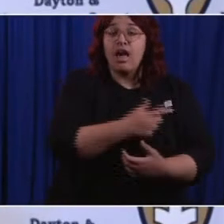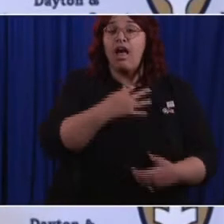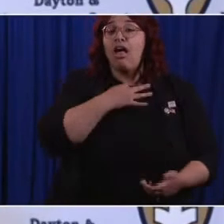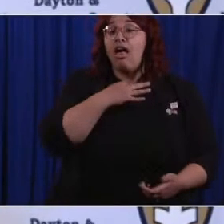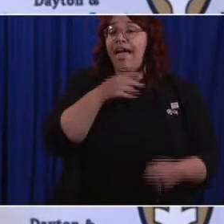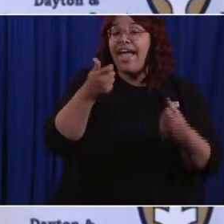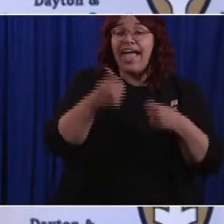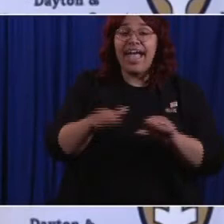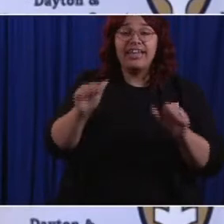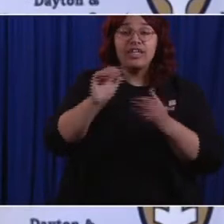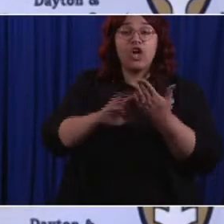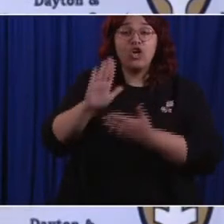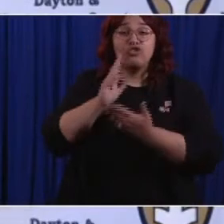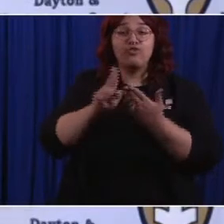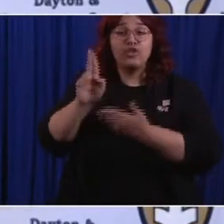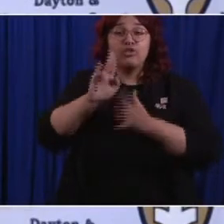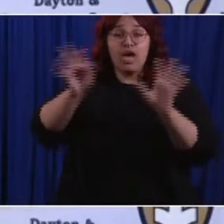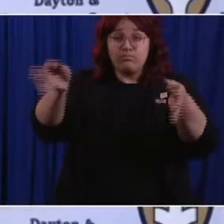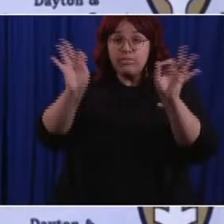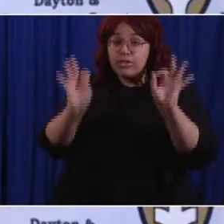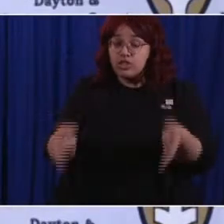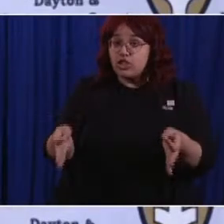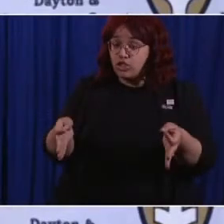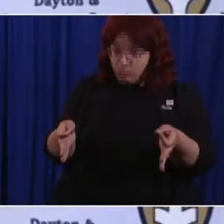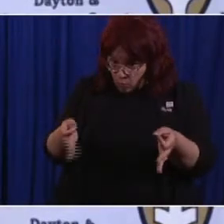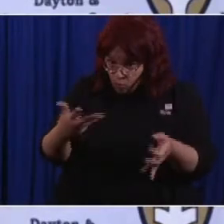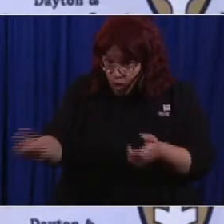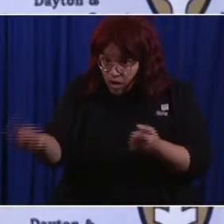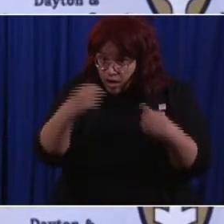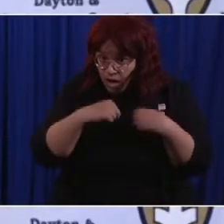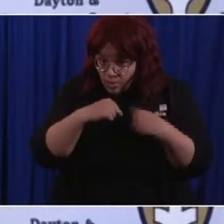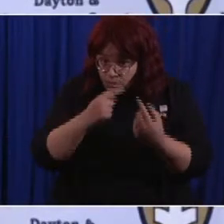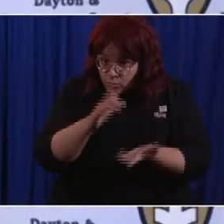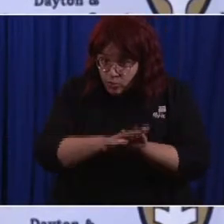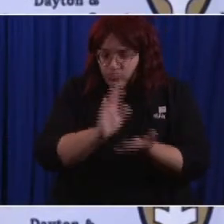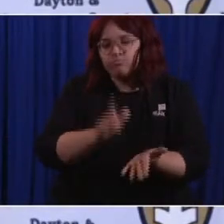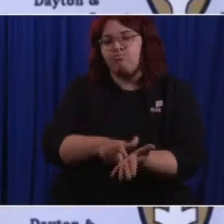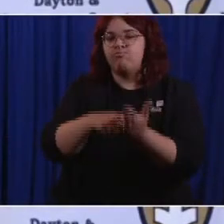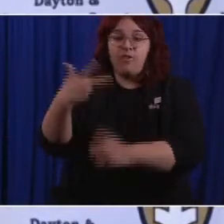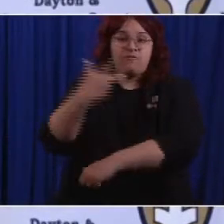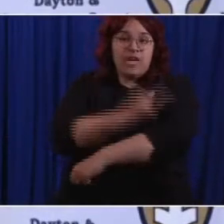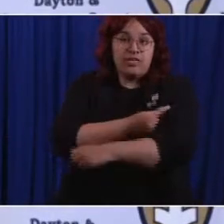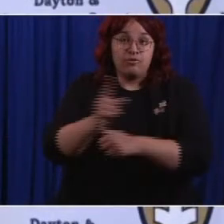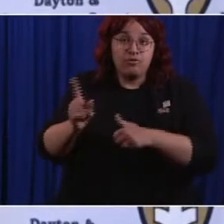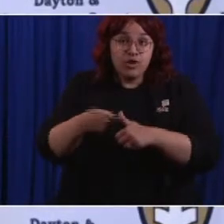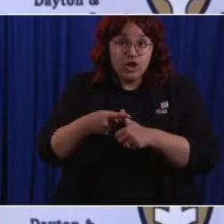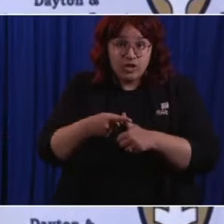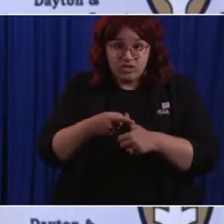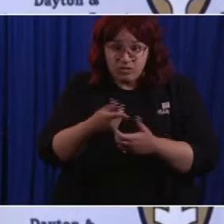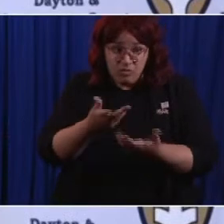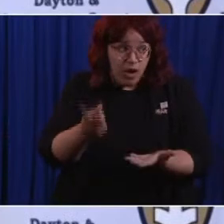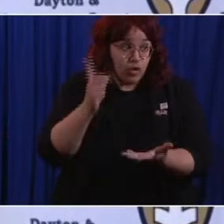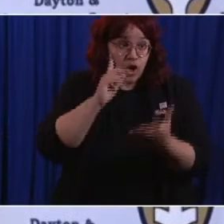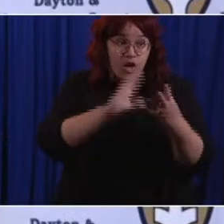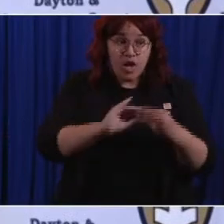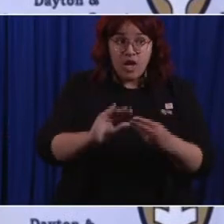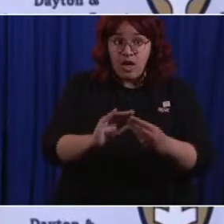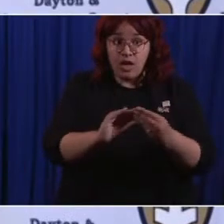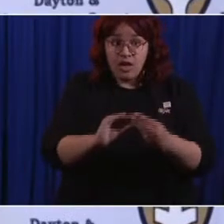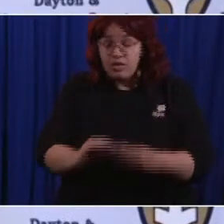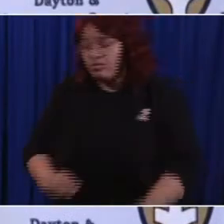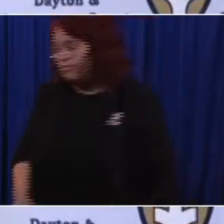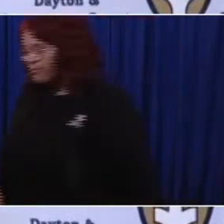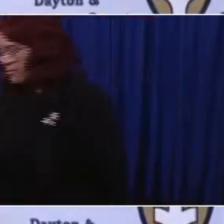vaccinated anyway as a way to sell it to college students? Well, I'm not aware of any colleges or universities that have said